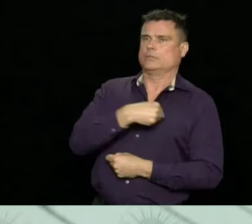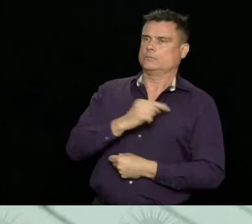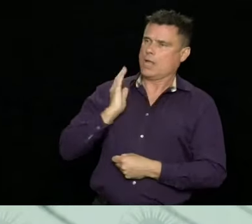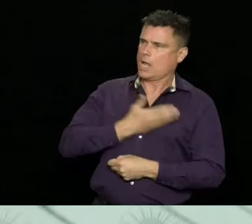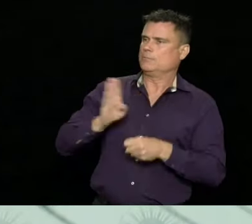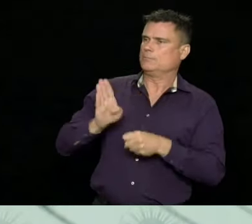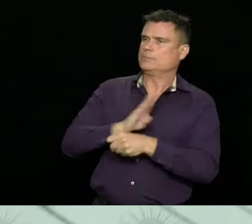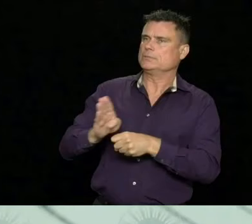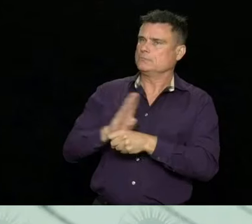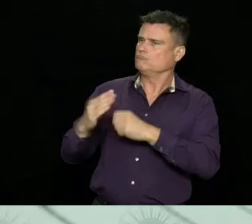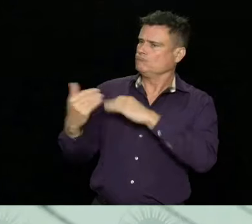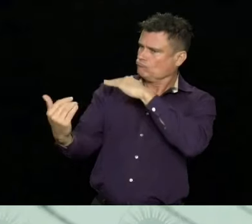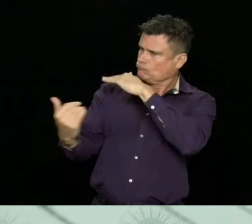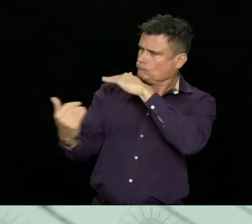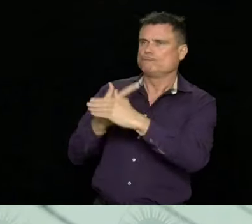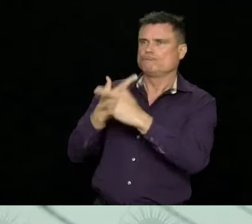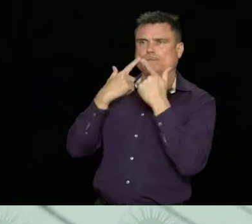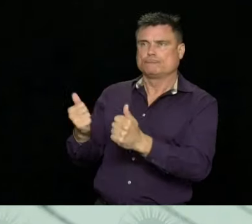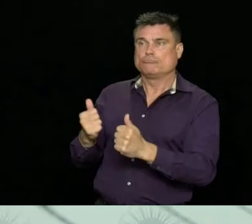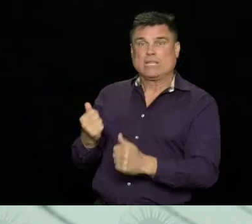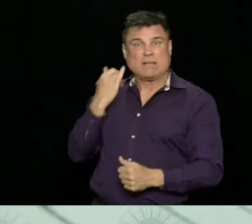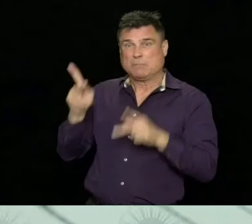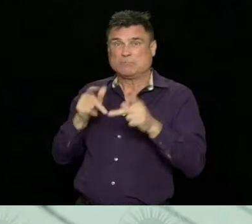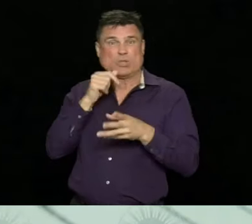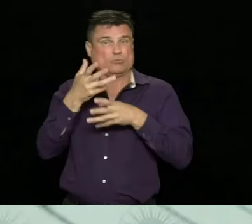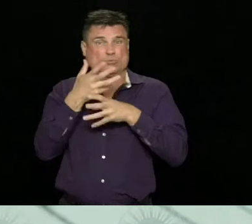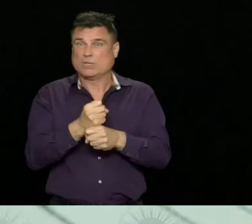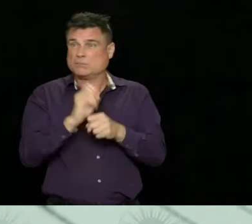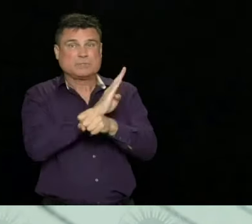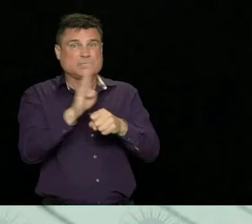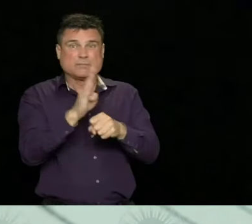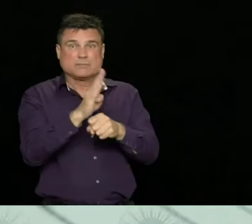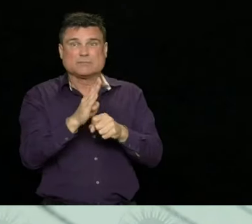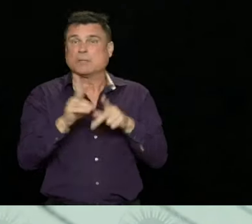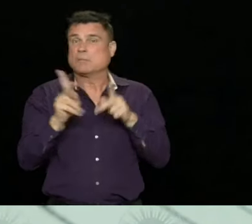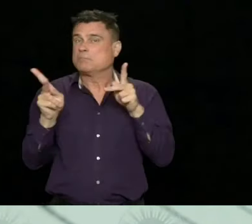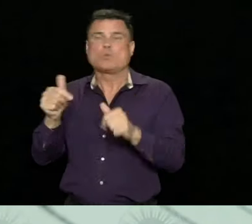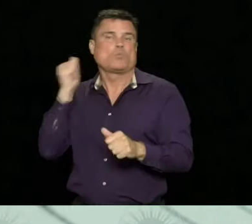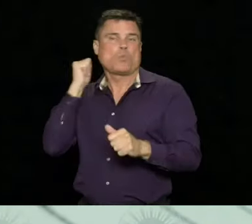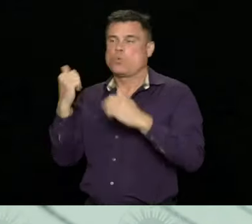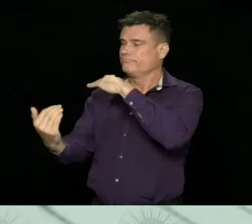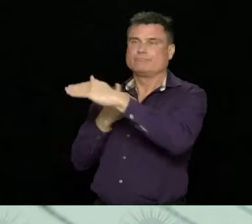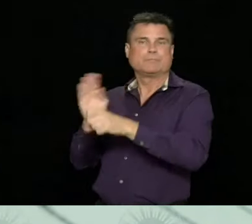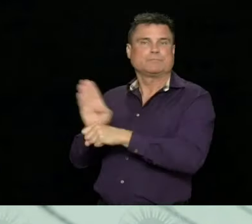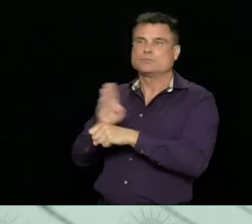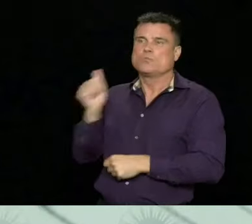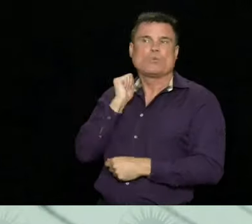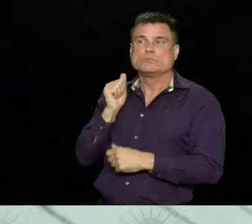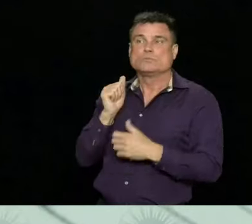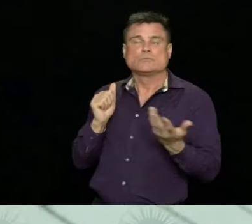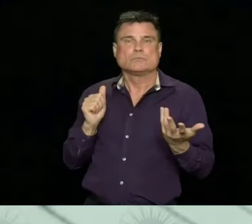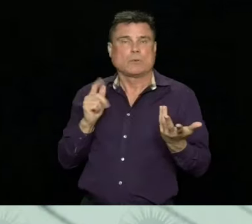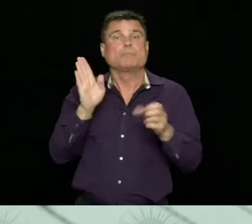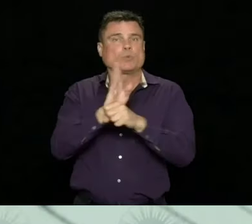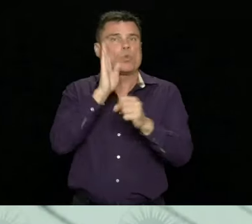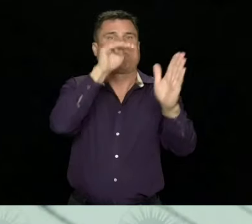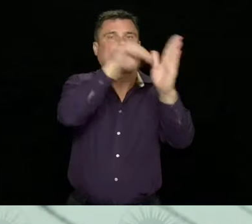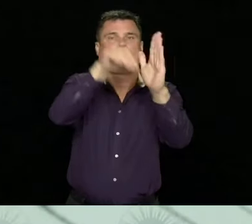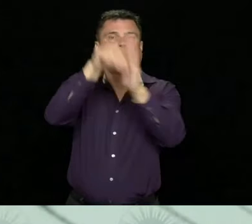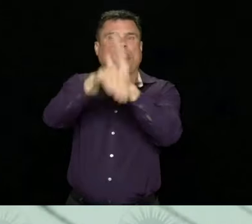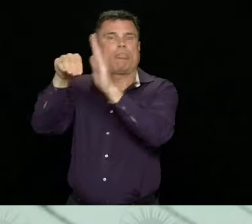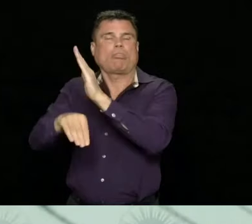come. The customers will not come. And the businesses will suffer and continue to suffer. I think collectively, we need to make sure. That's why